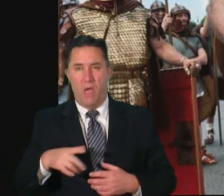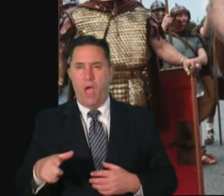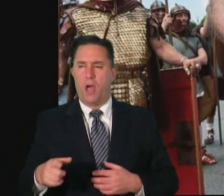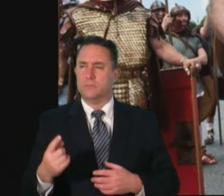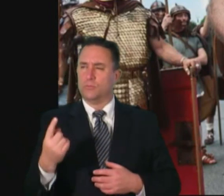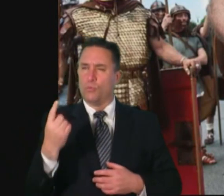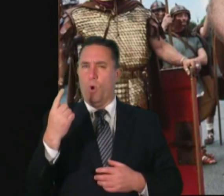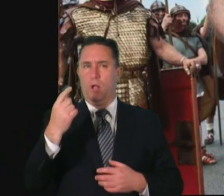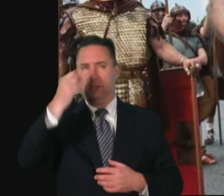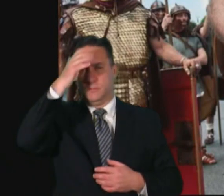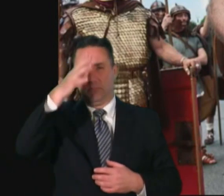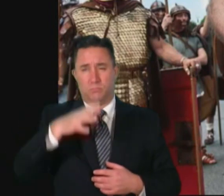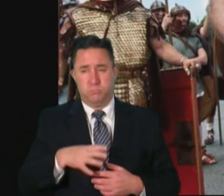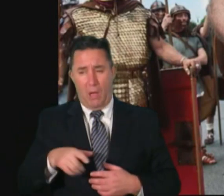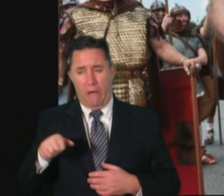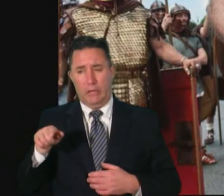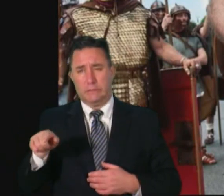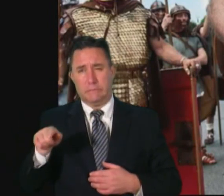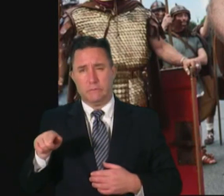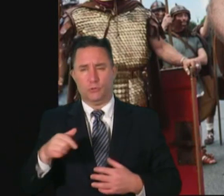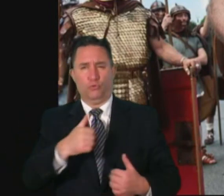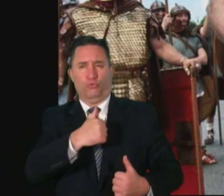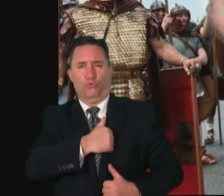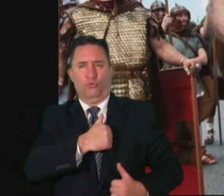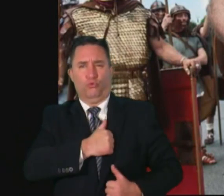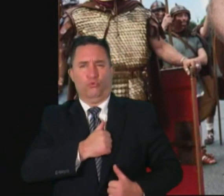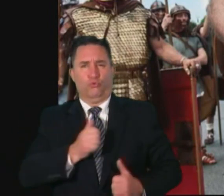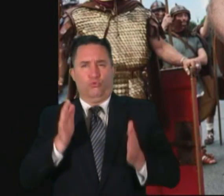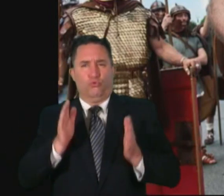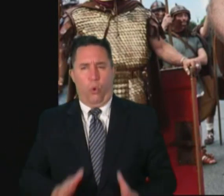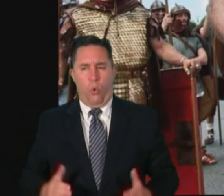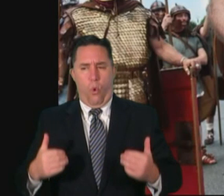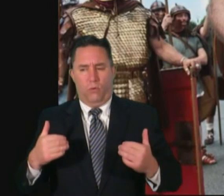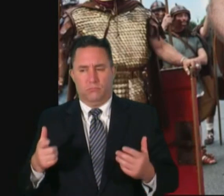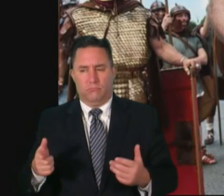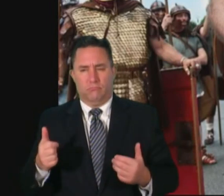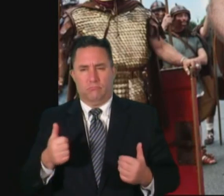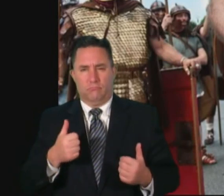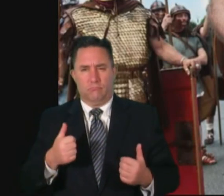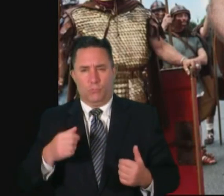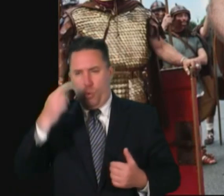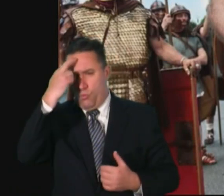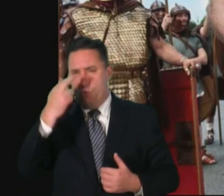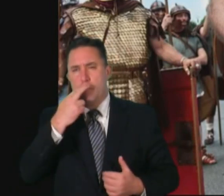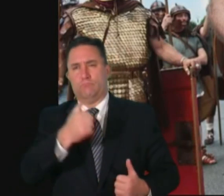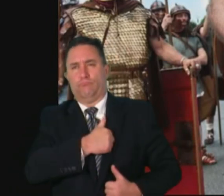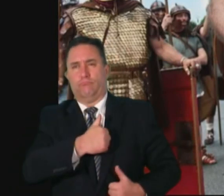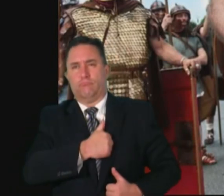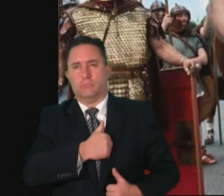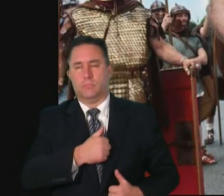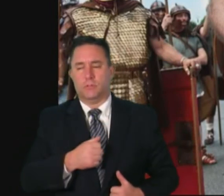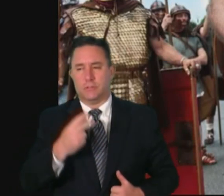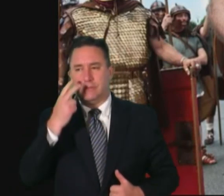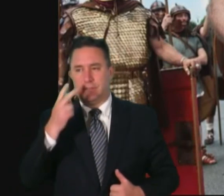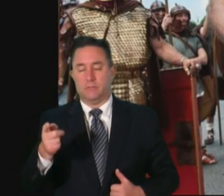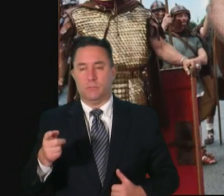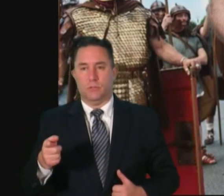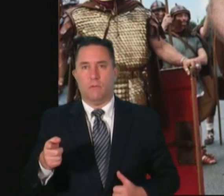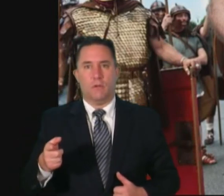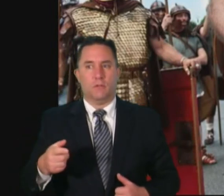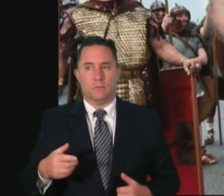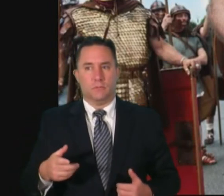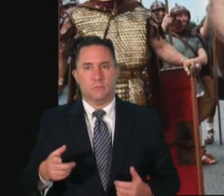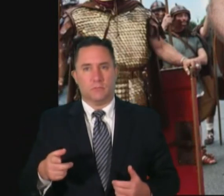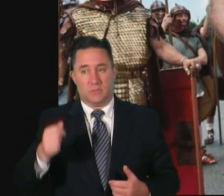one of these men who has a soldier in the centurion or in the Roman army, and you can see in there. So he's got